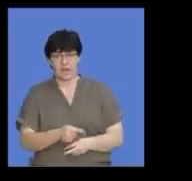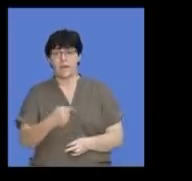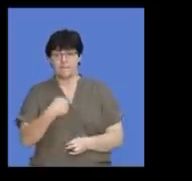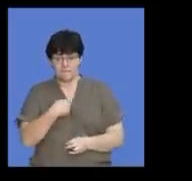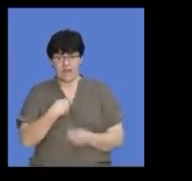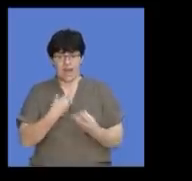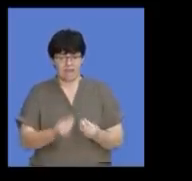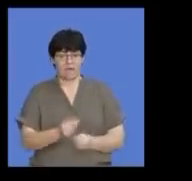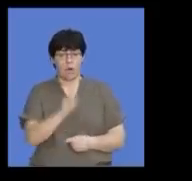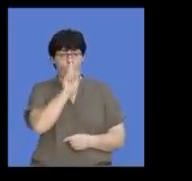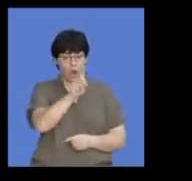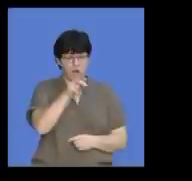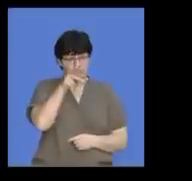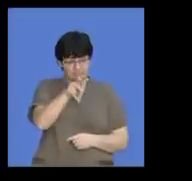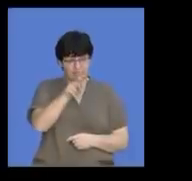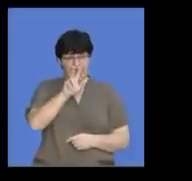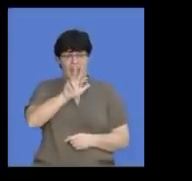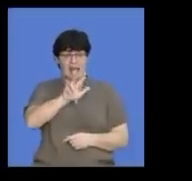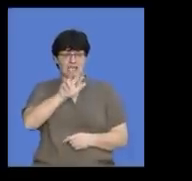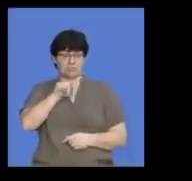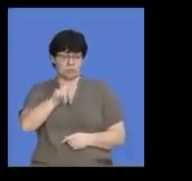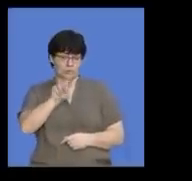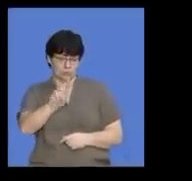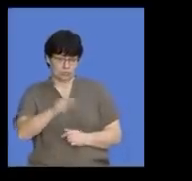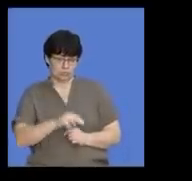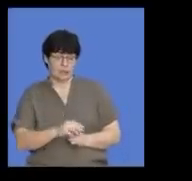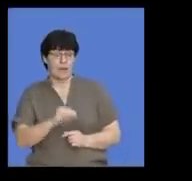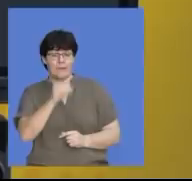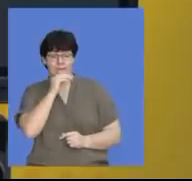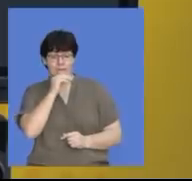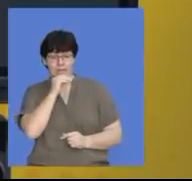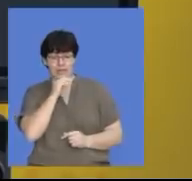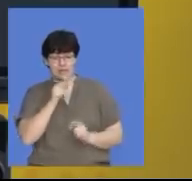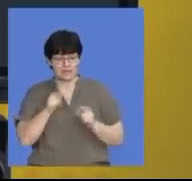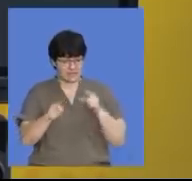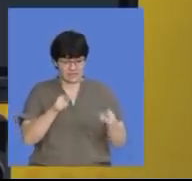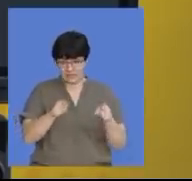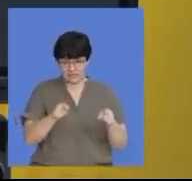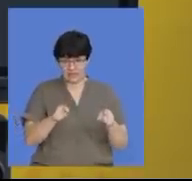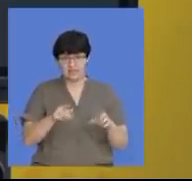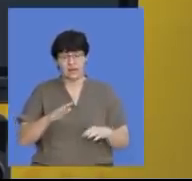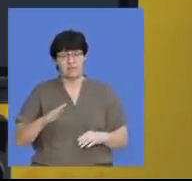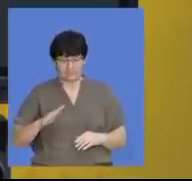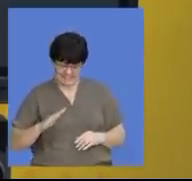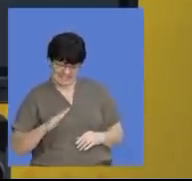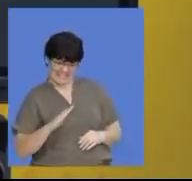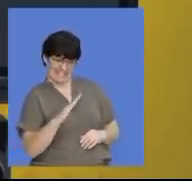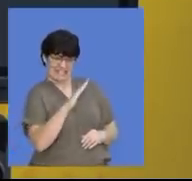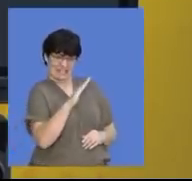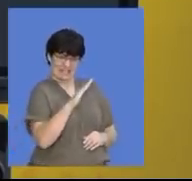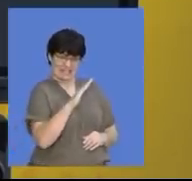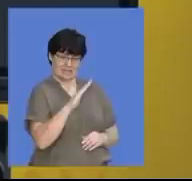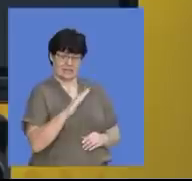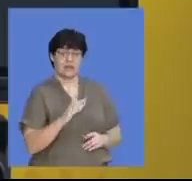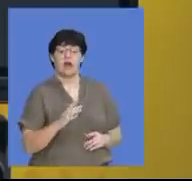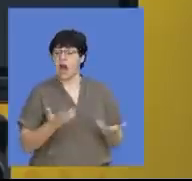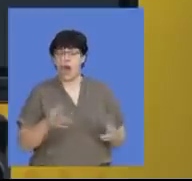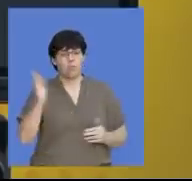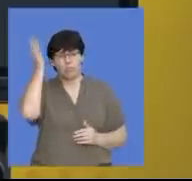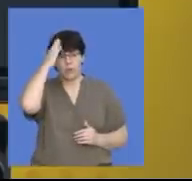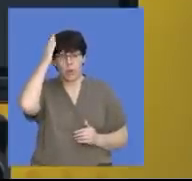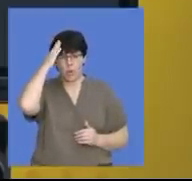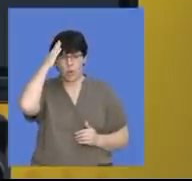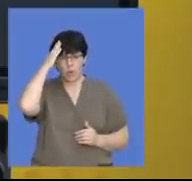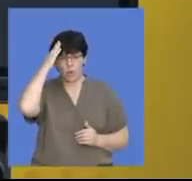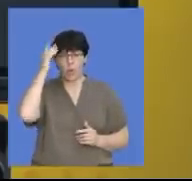got 1 is to 8.2. Hence, the gradient between these two points is a steep slope. How do I know